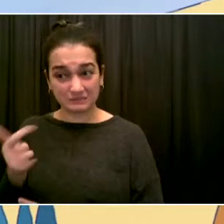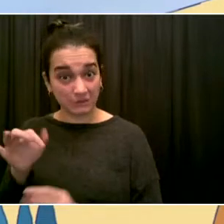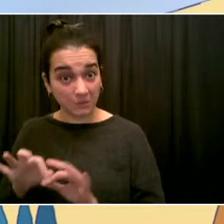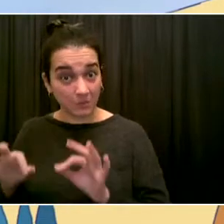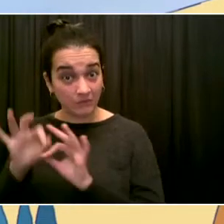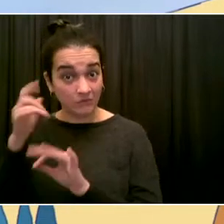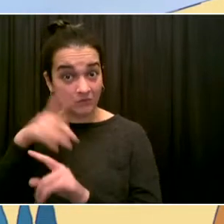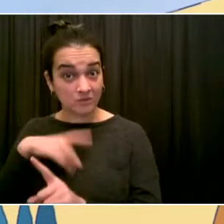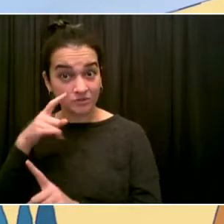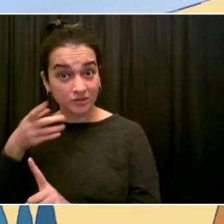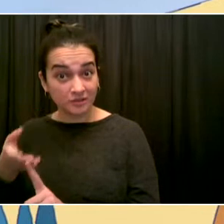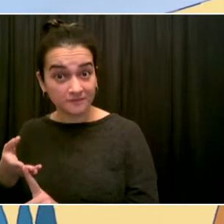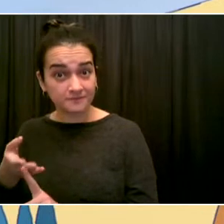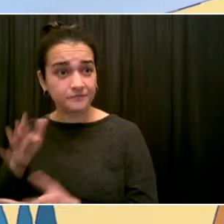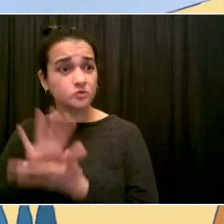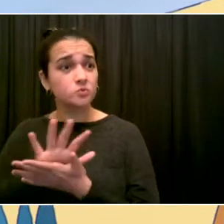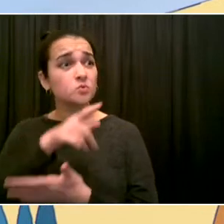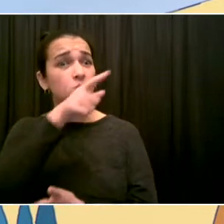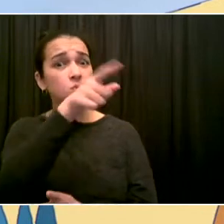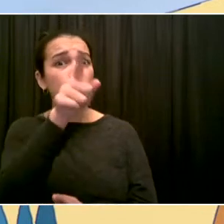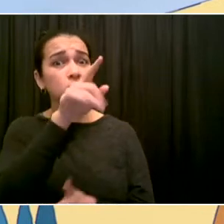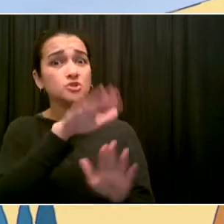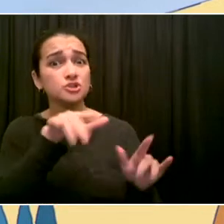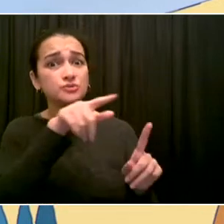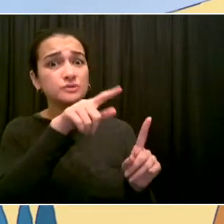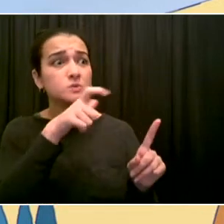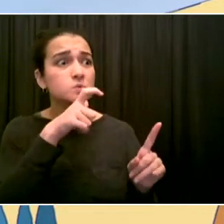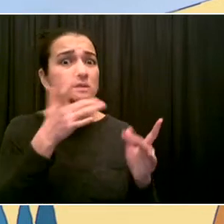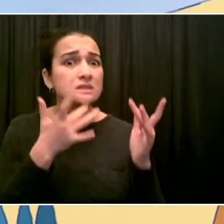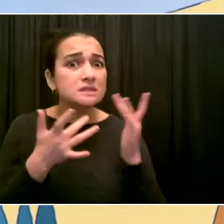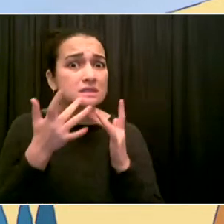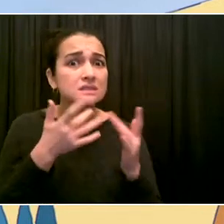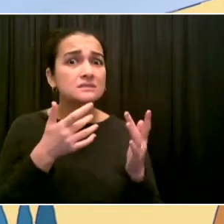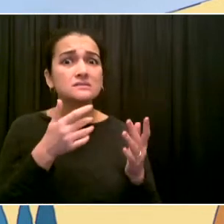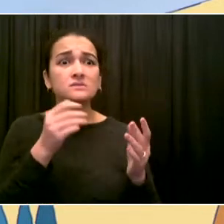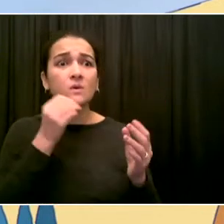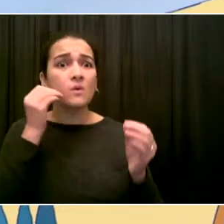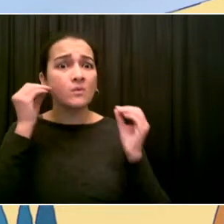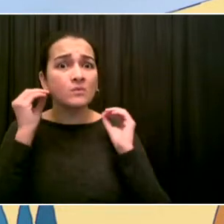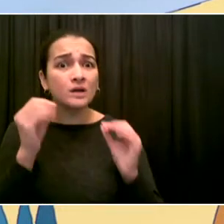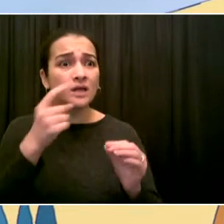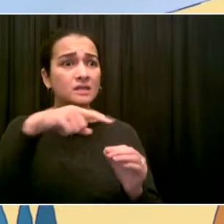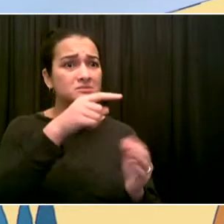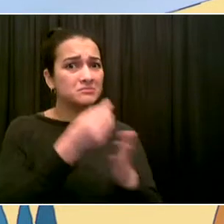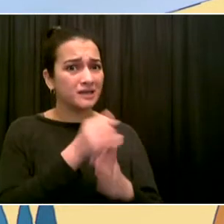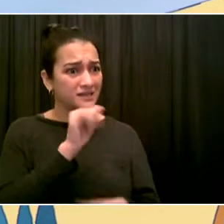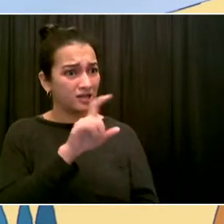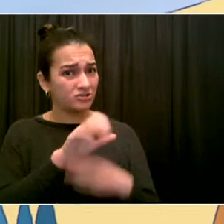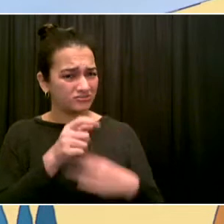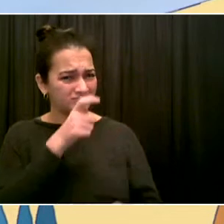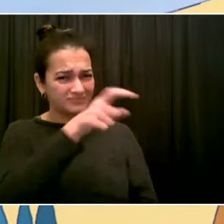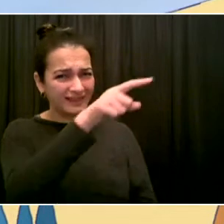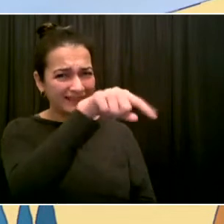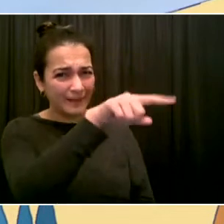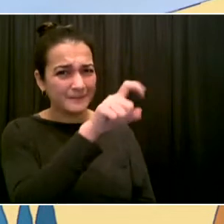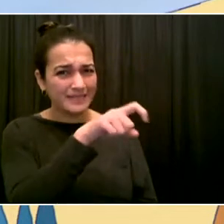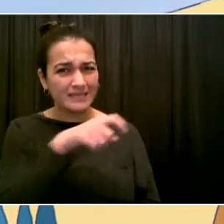city who are, unfortunately homeless, right? I mean, can you, I guess, talk about that a bit?